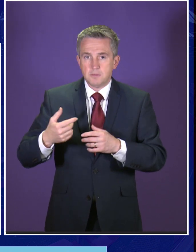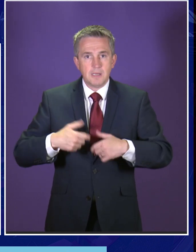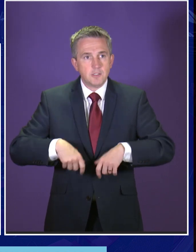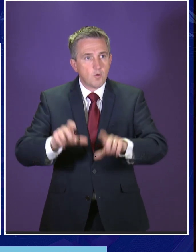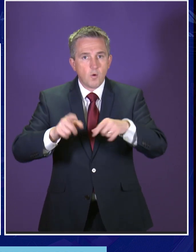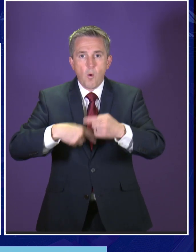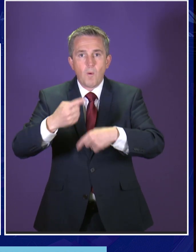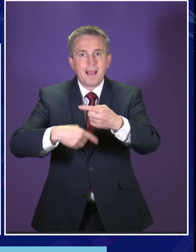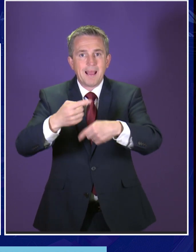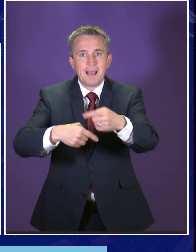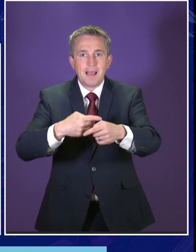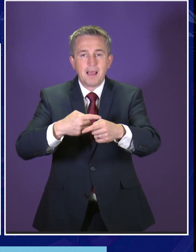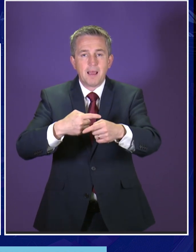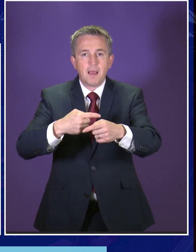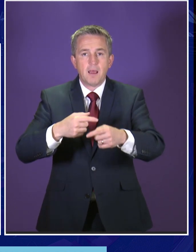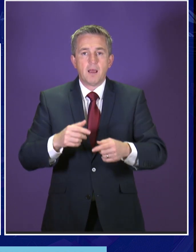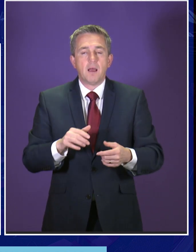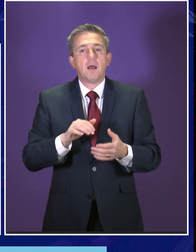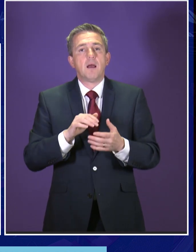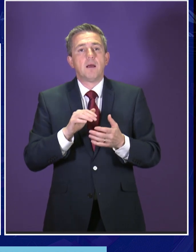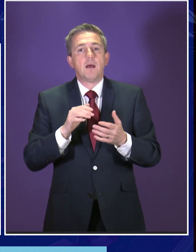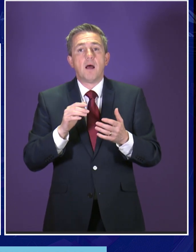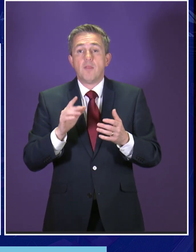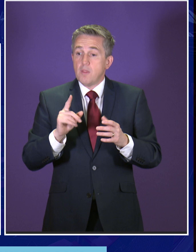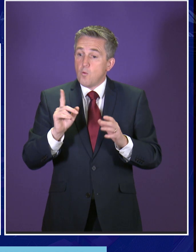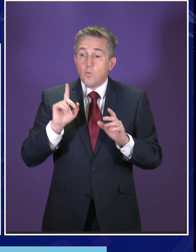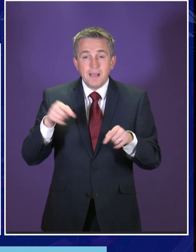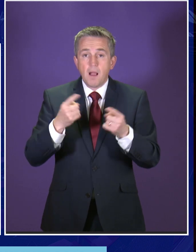and it is anachronistic to believe that modernity extinguishes what has